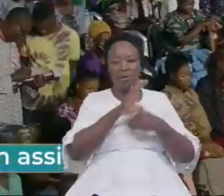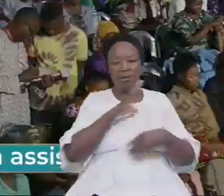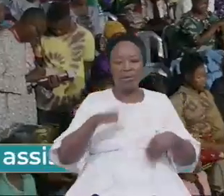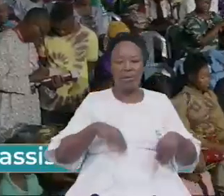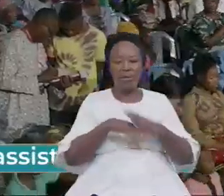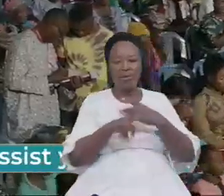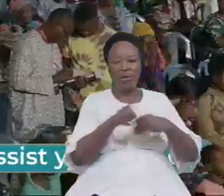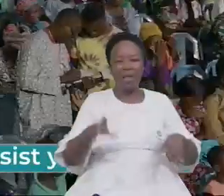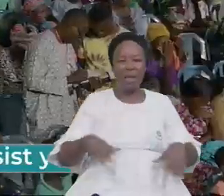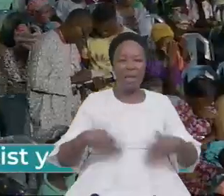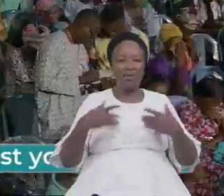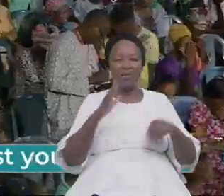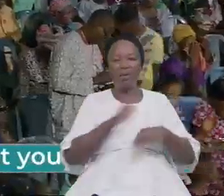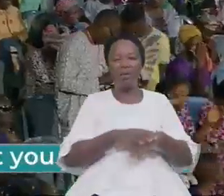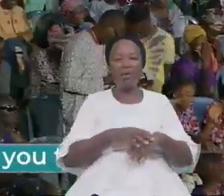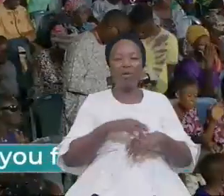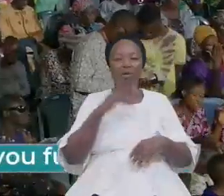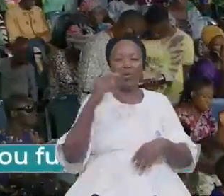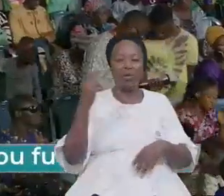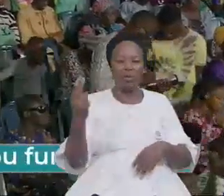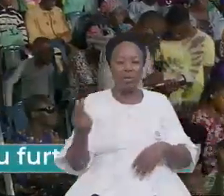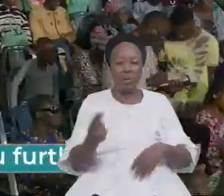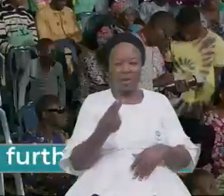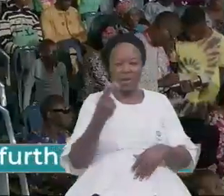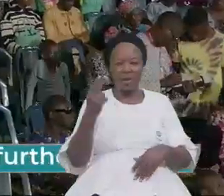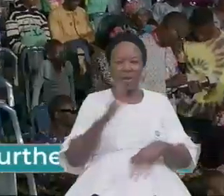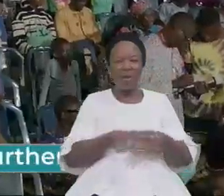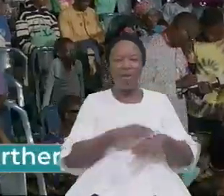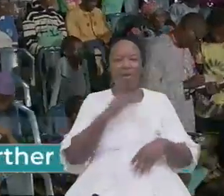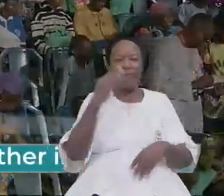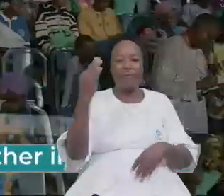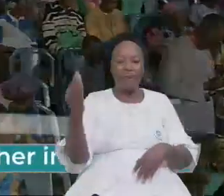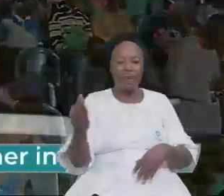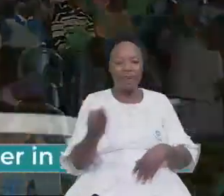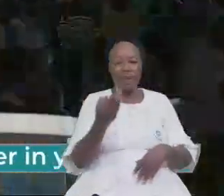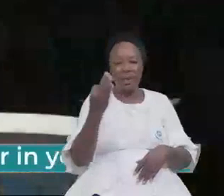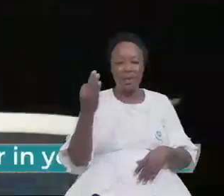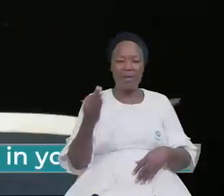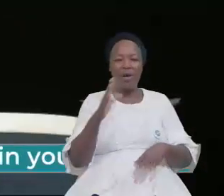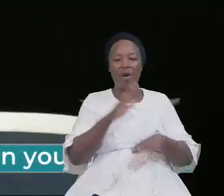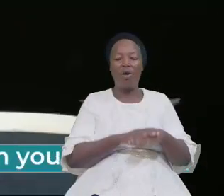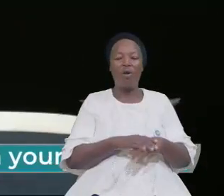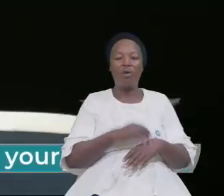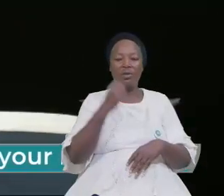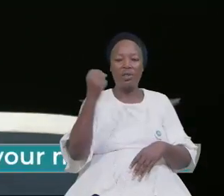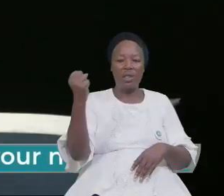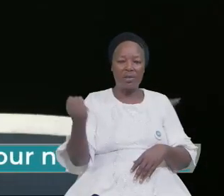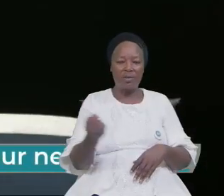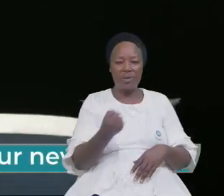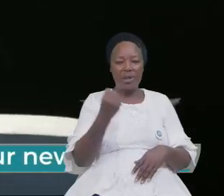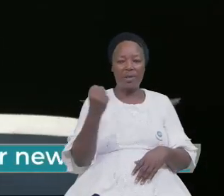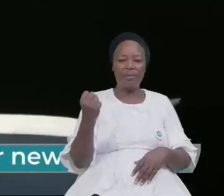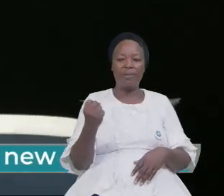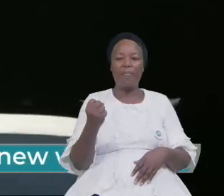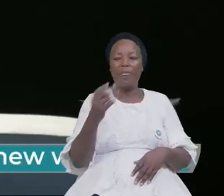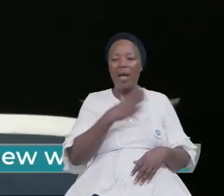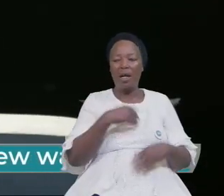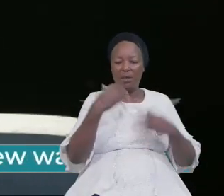on Thursday, on Friday, on Saturday, and